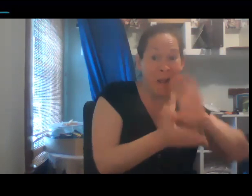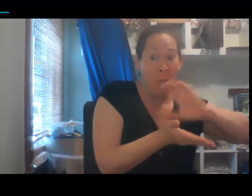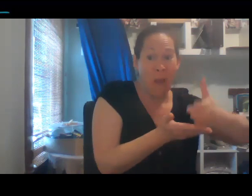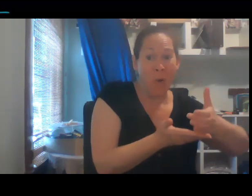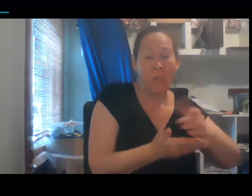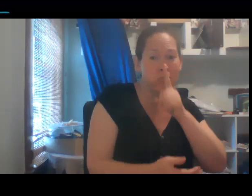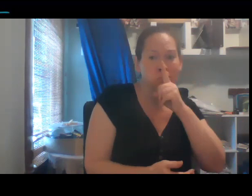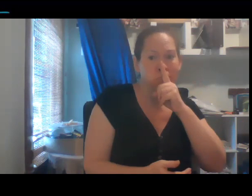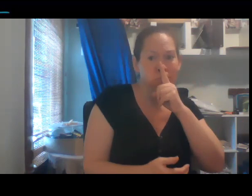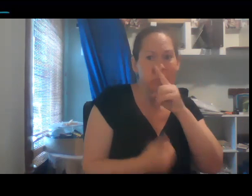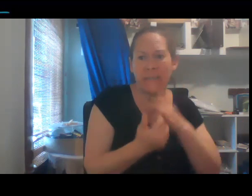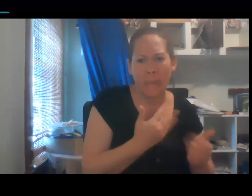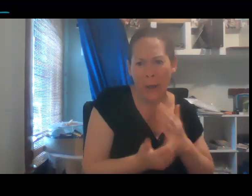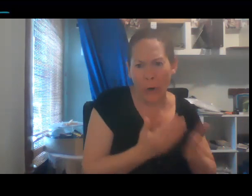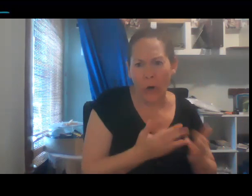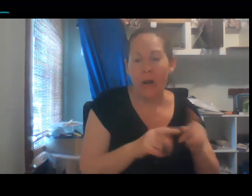for half that.